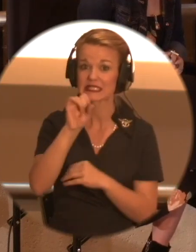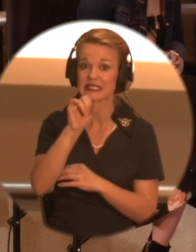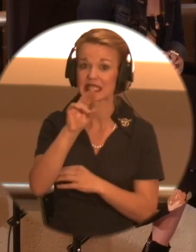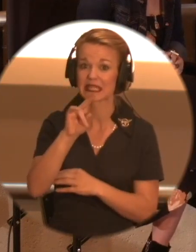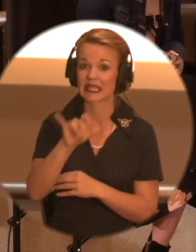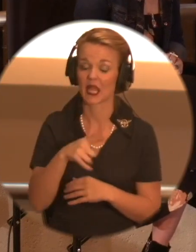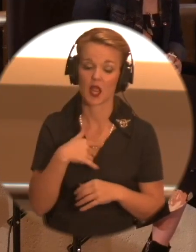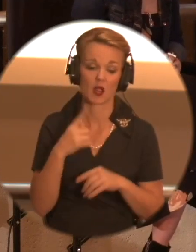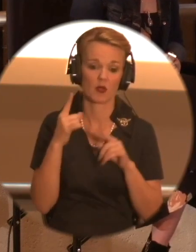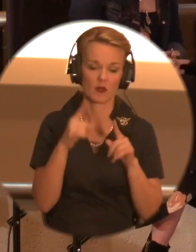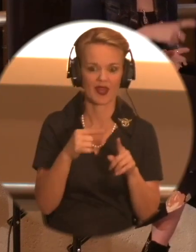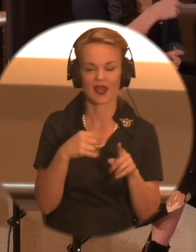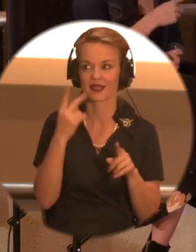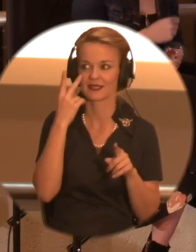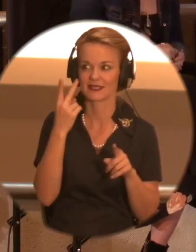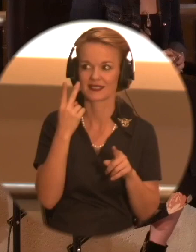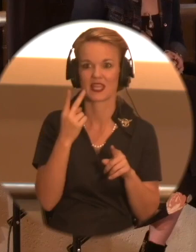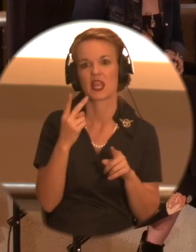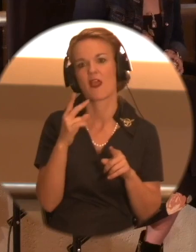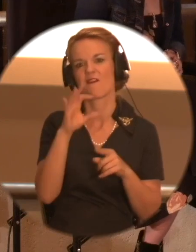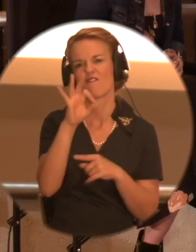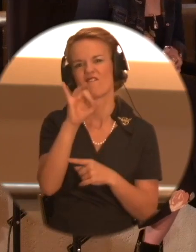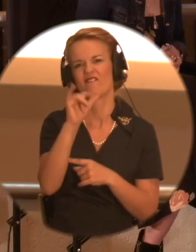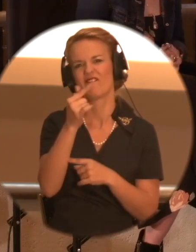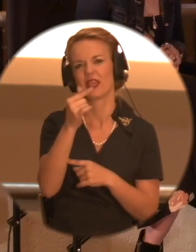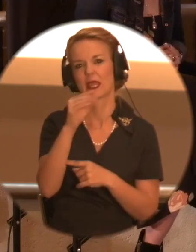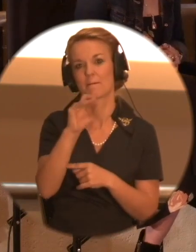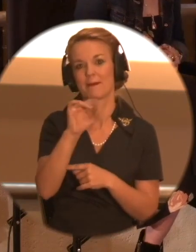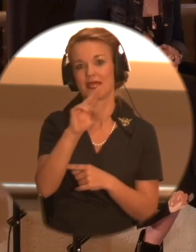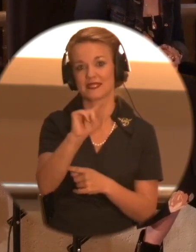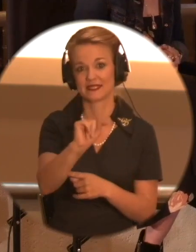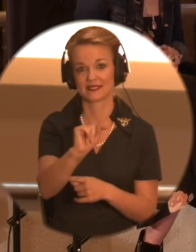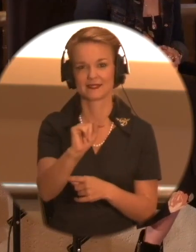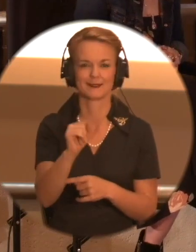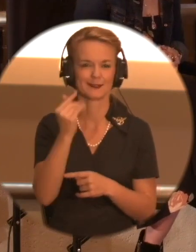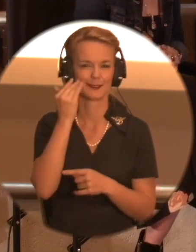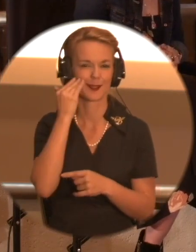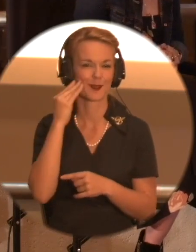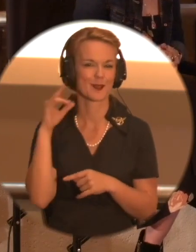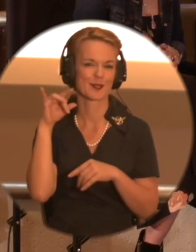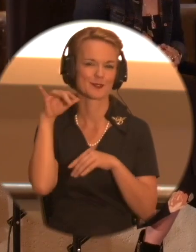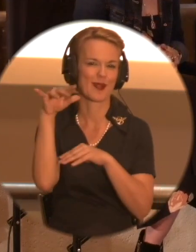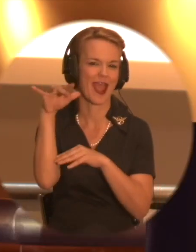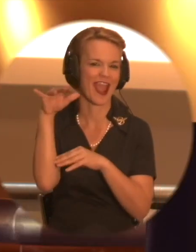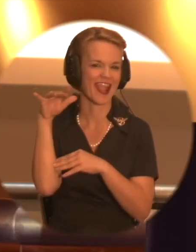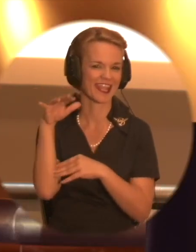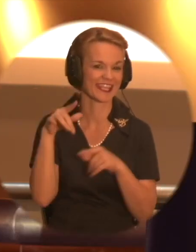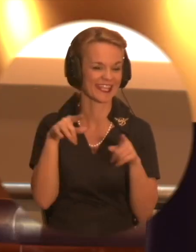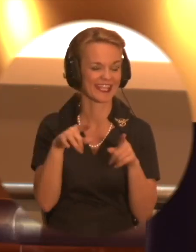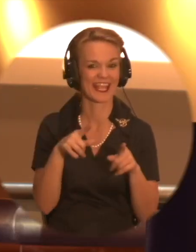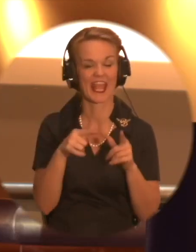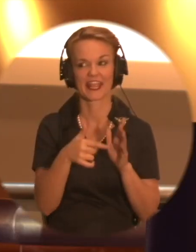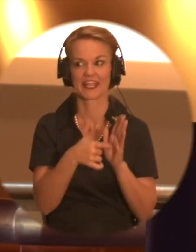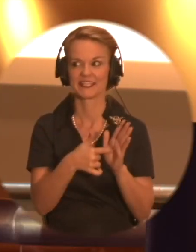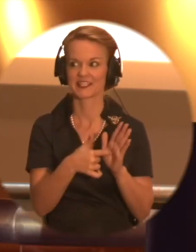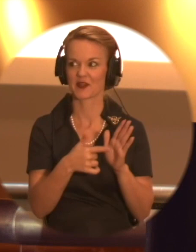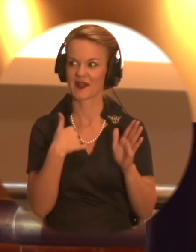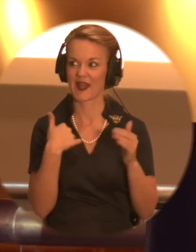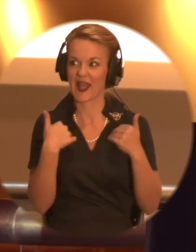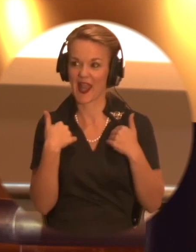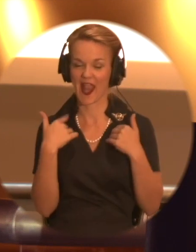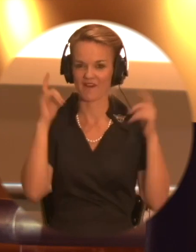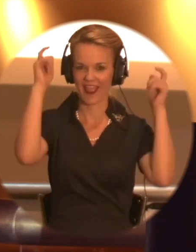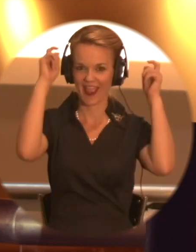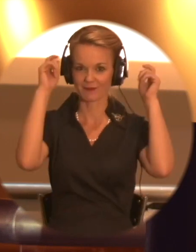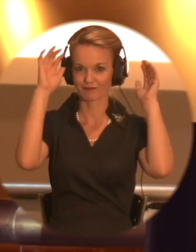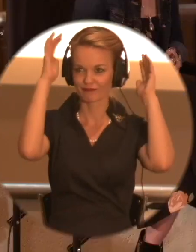figment, like a chef figment. And so I bought all the gear. So I've made a Dreamfinder outfit that I've got with me. And where Figment sits